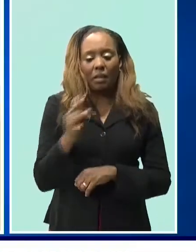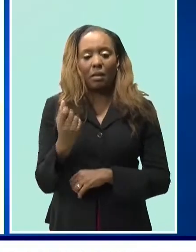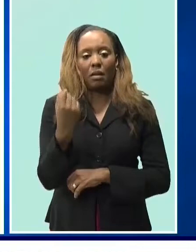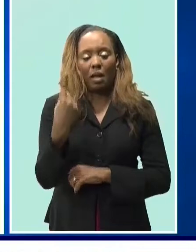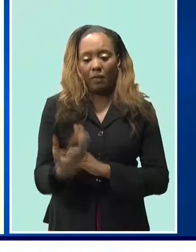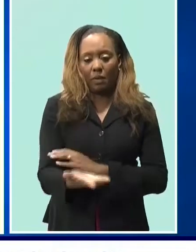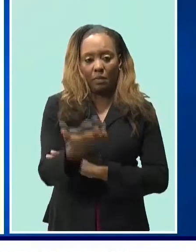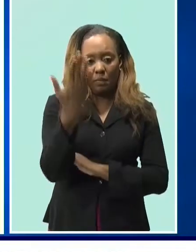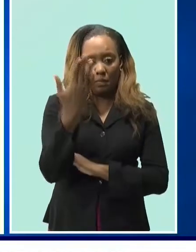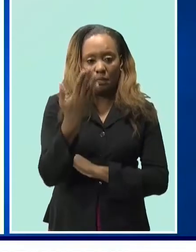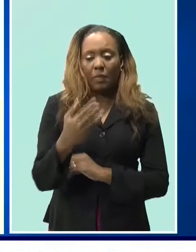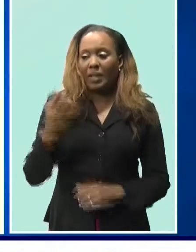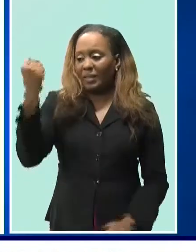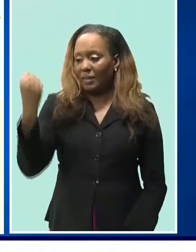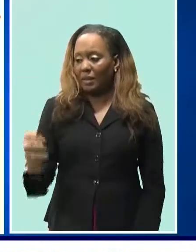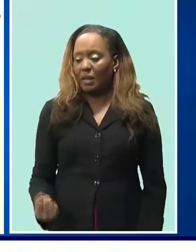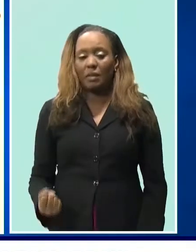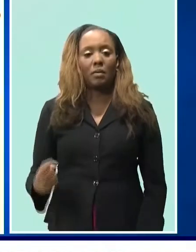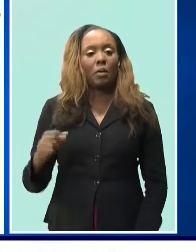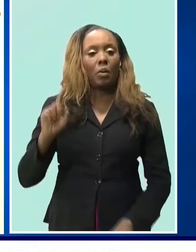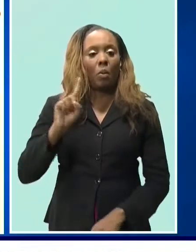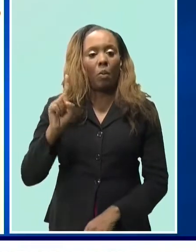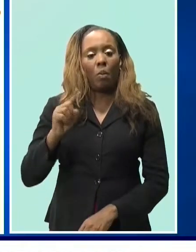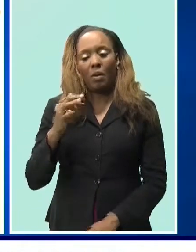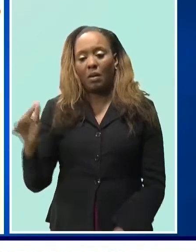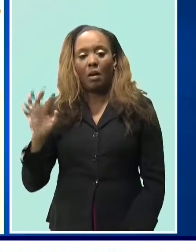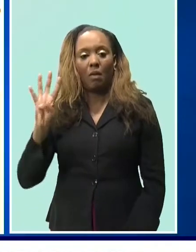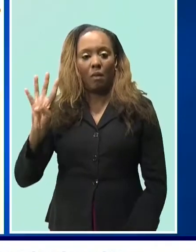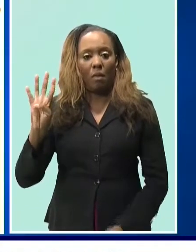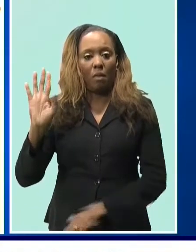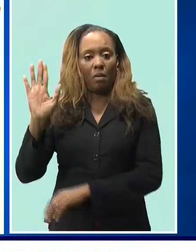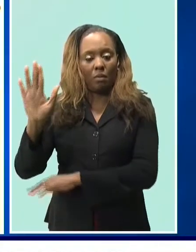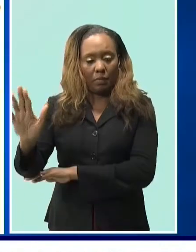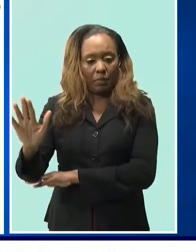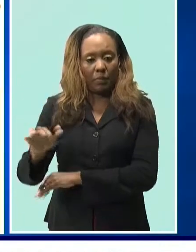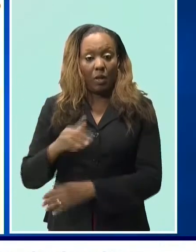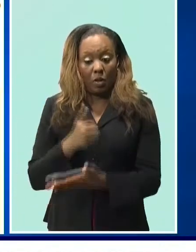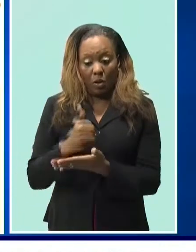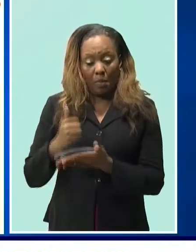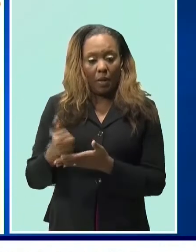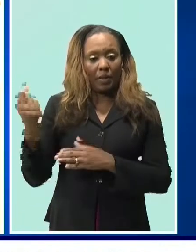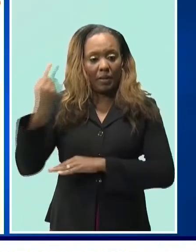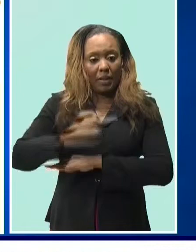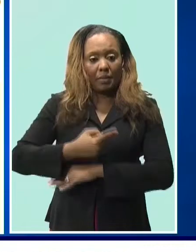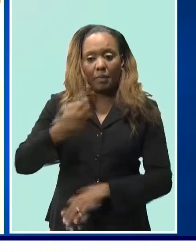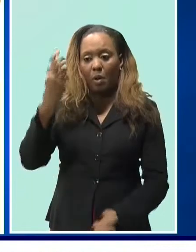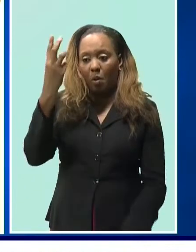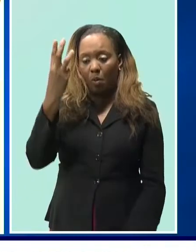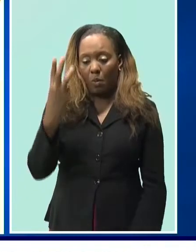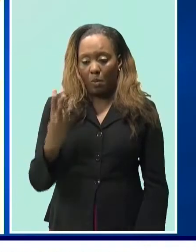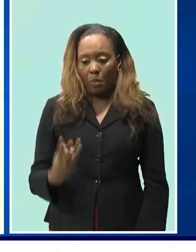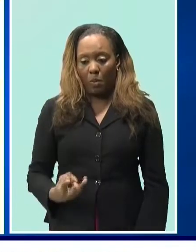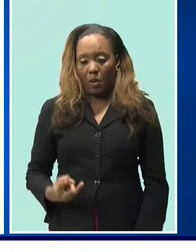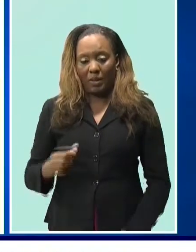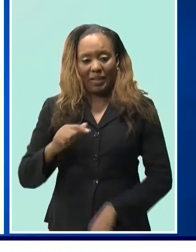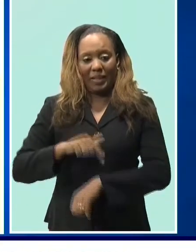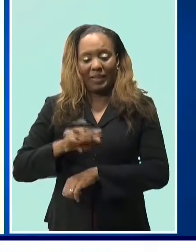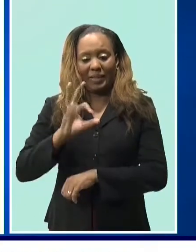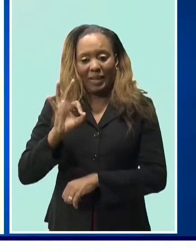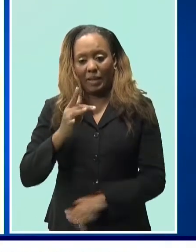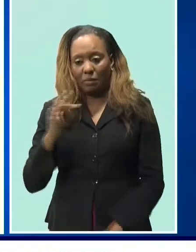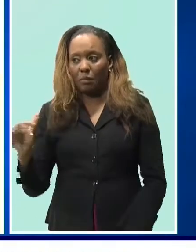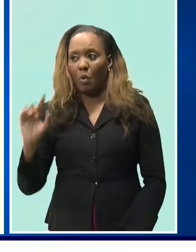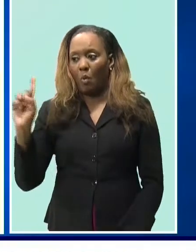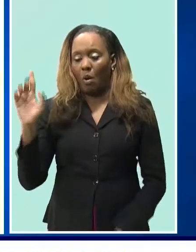11 a.m. and Saturdays between 1 and 4 p.m. Your banking day will be Wednesday between 9 a.m. and